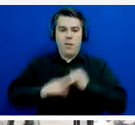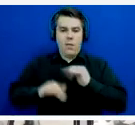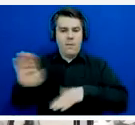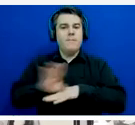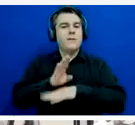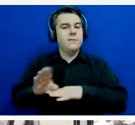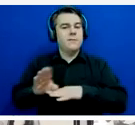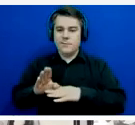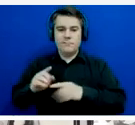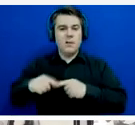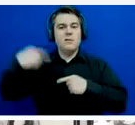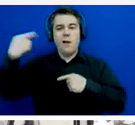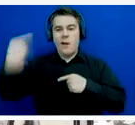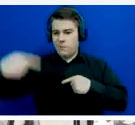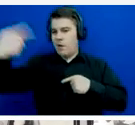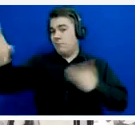or another,